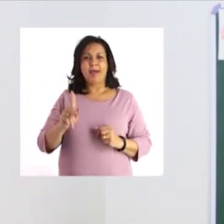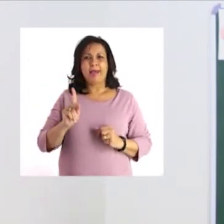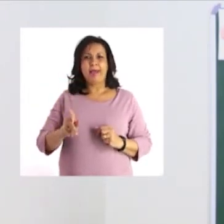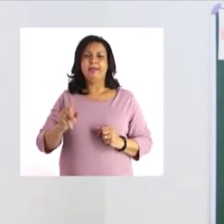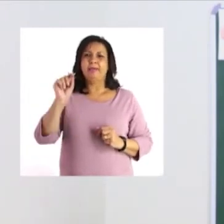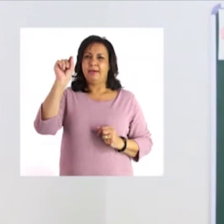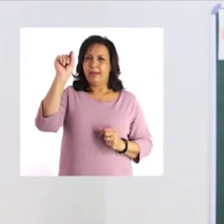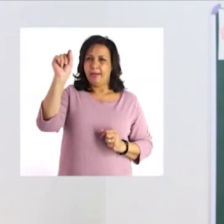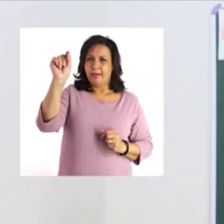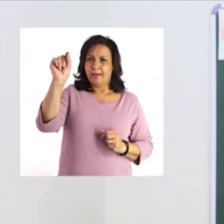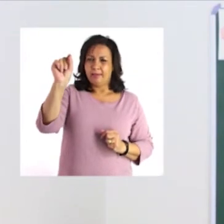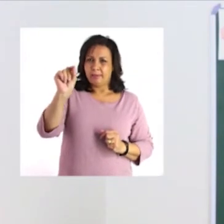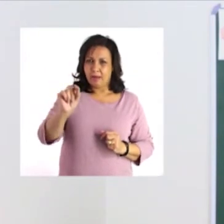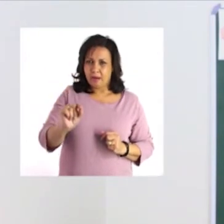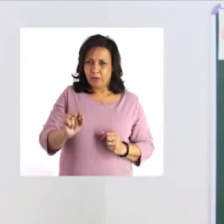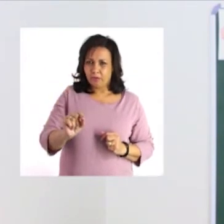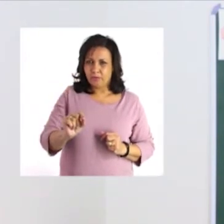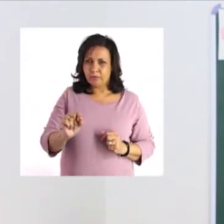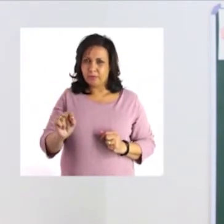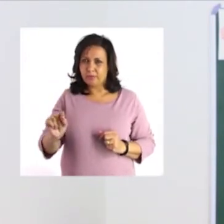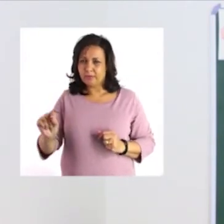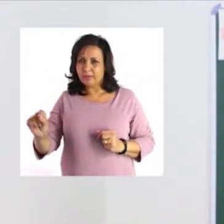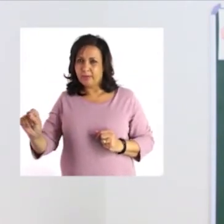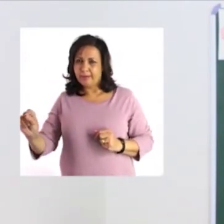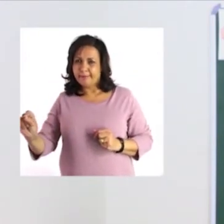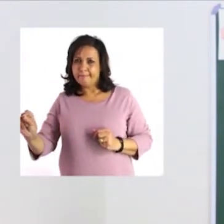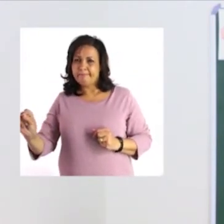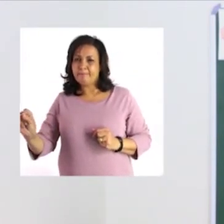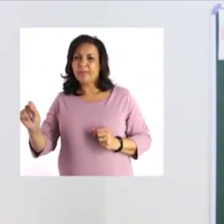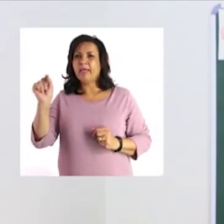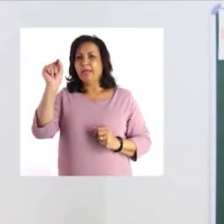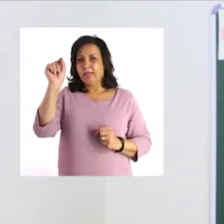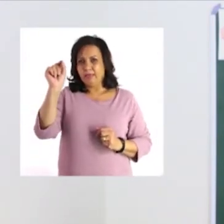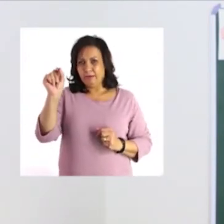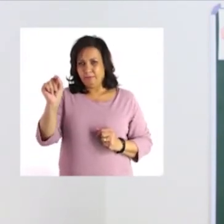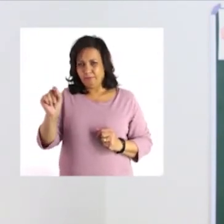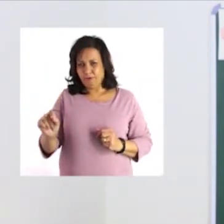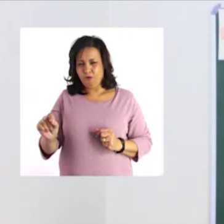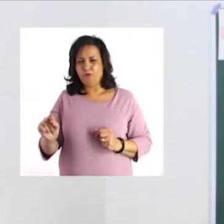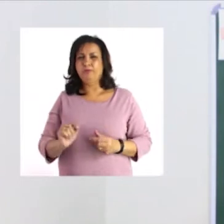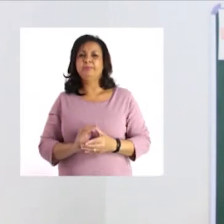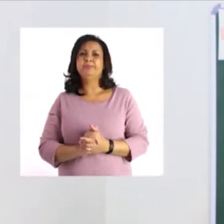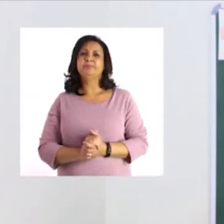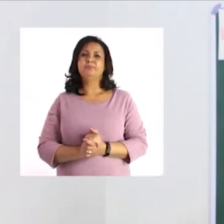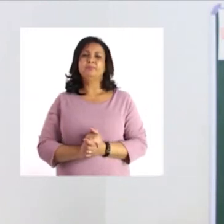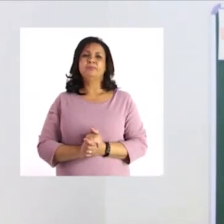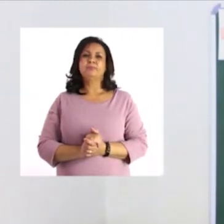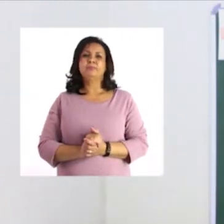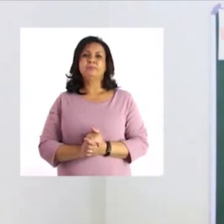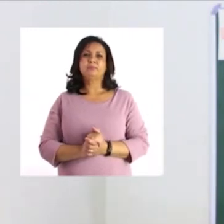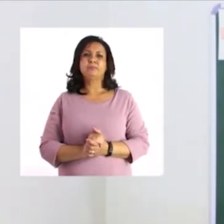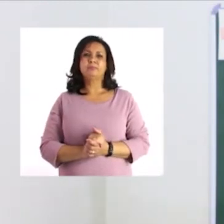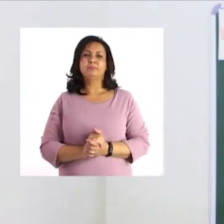start on top and we go skew down and then we stop and we go straight and then we just give him a line in the middle.